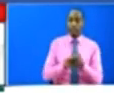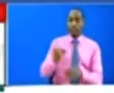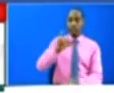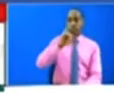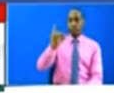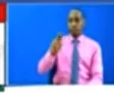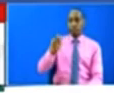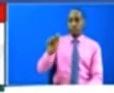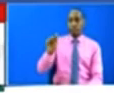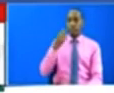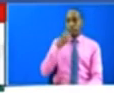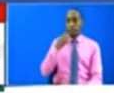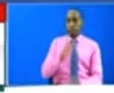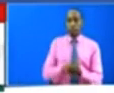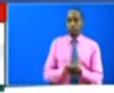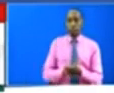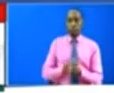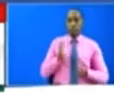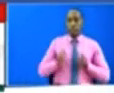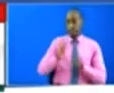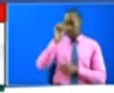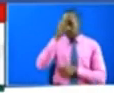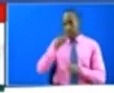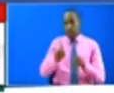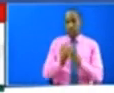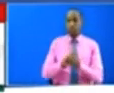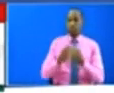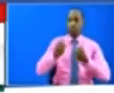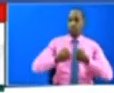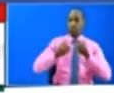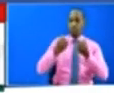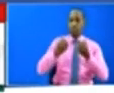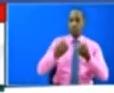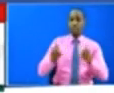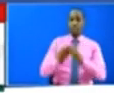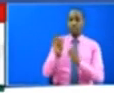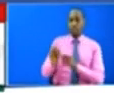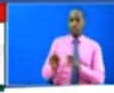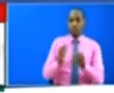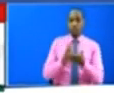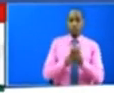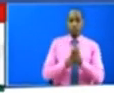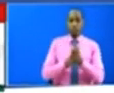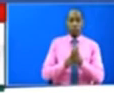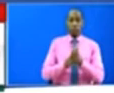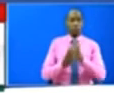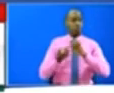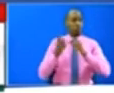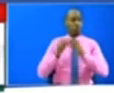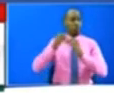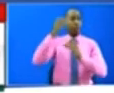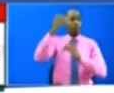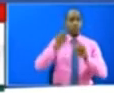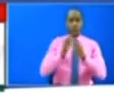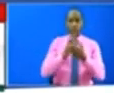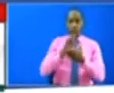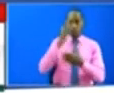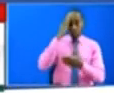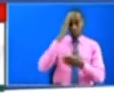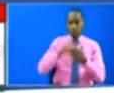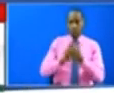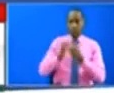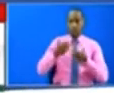Wamae is emotionally intelligent. She's vibrant. She's someone who looks at into the future. And given the fact that I was born